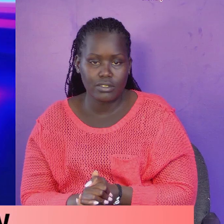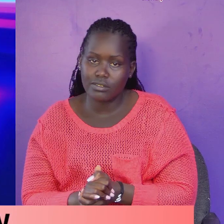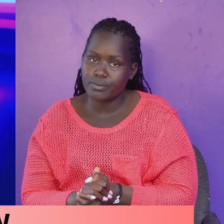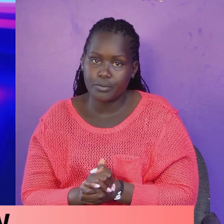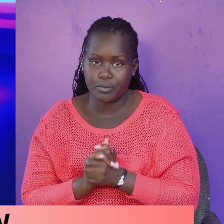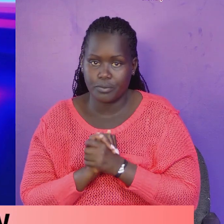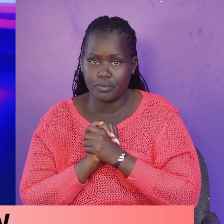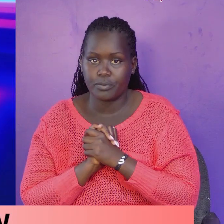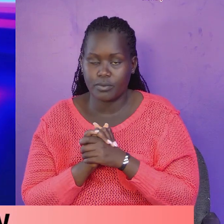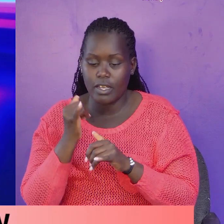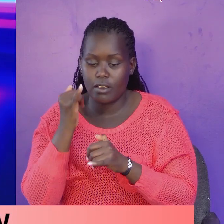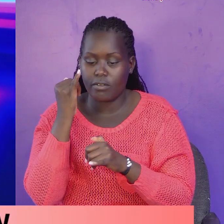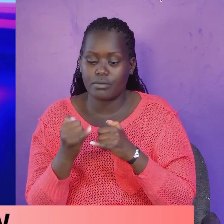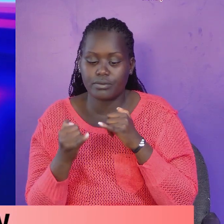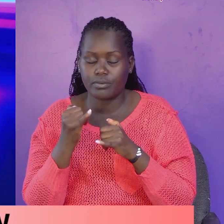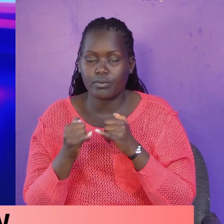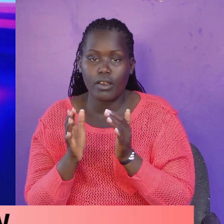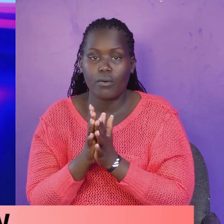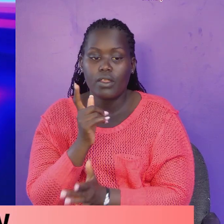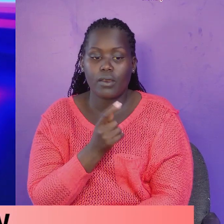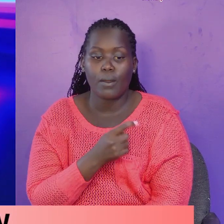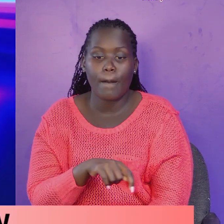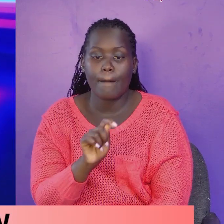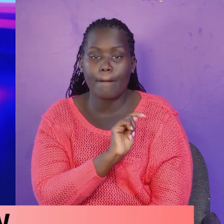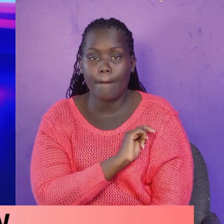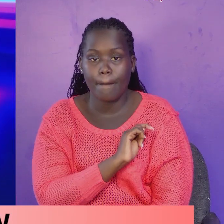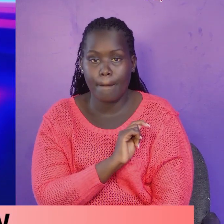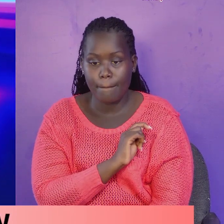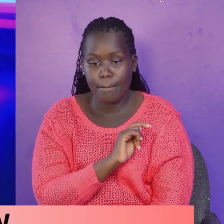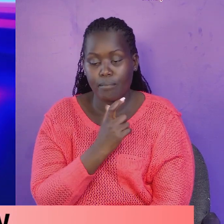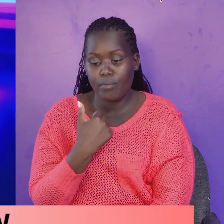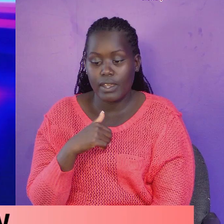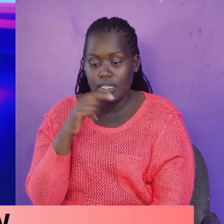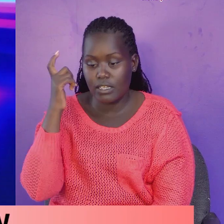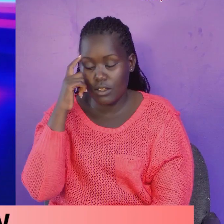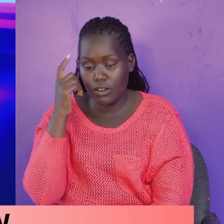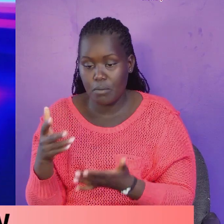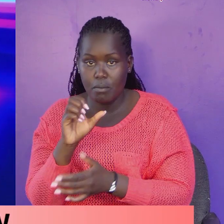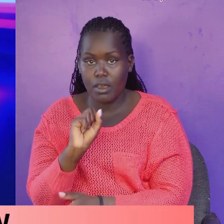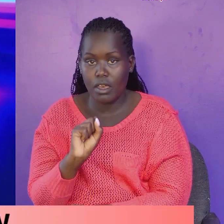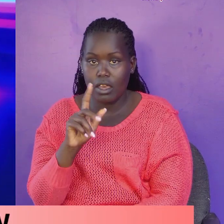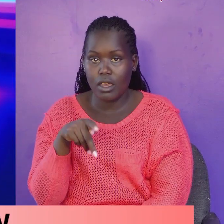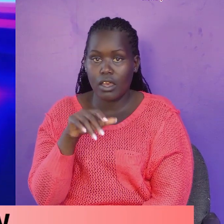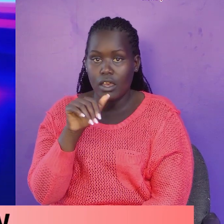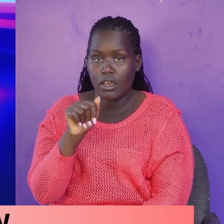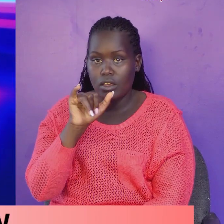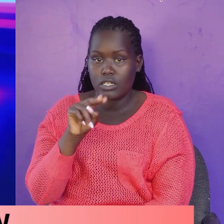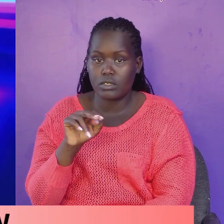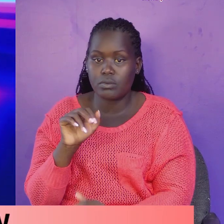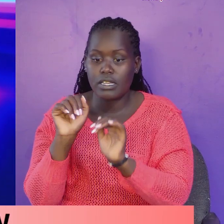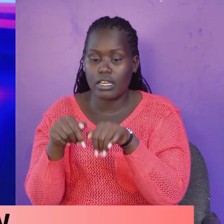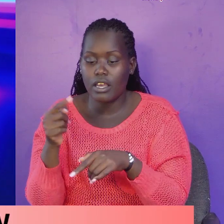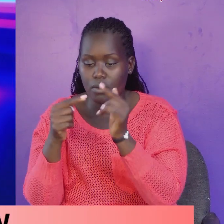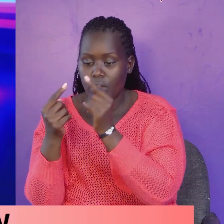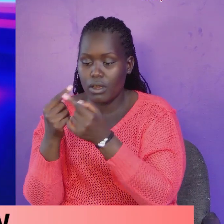and finally with Spain, we thought that Spain could win, but